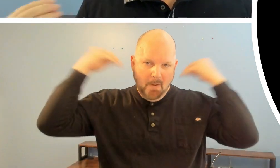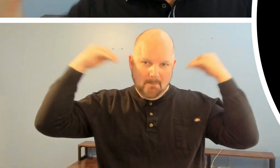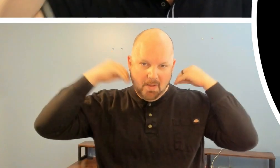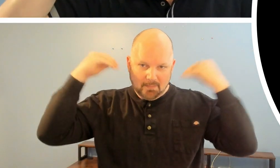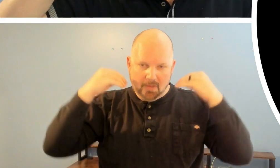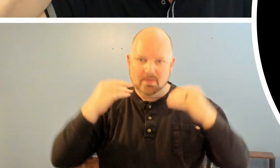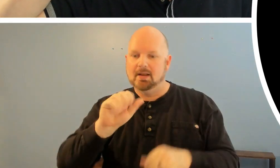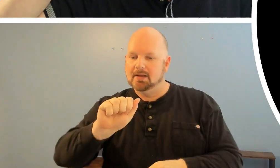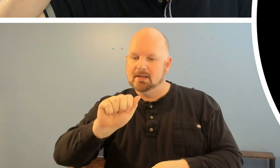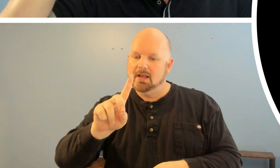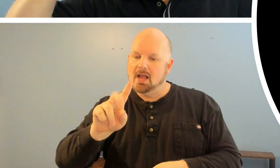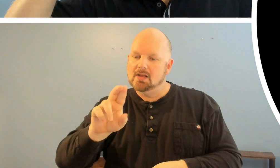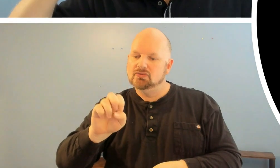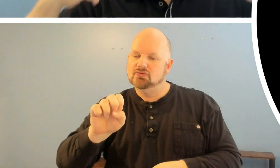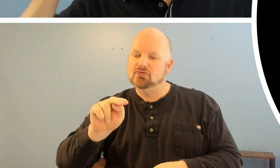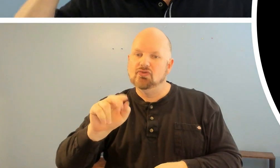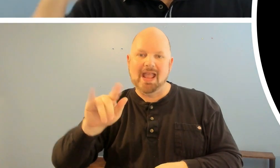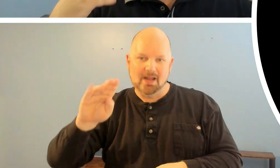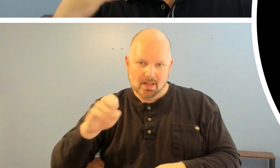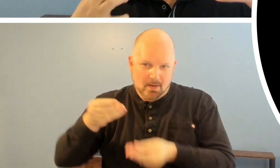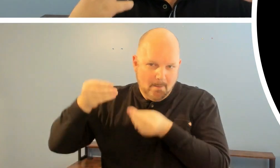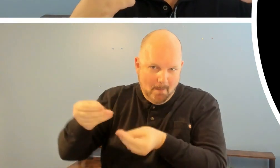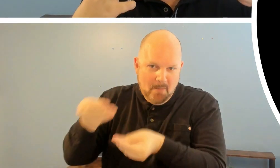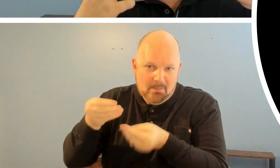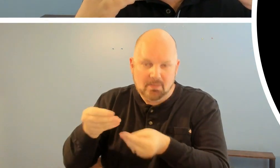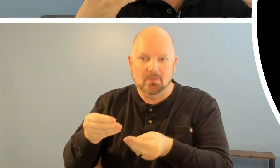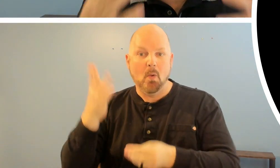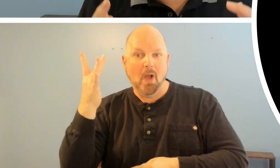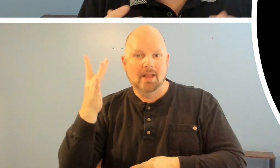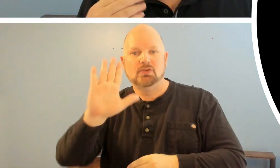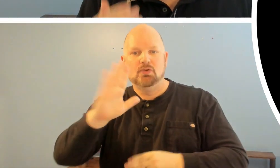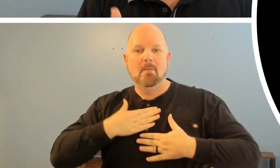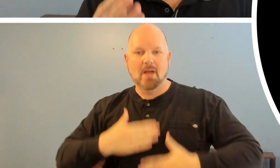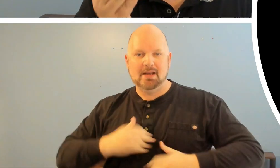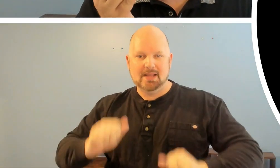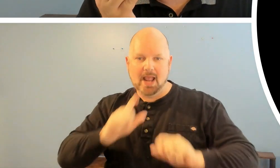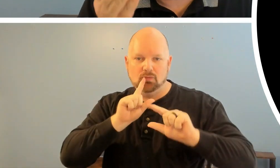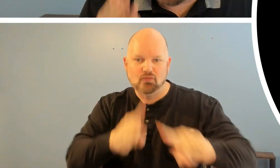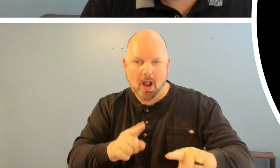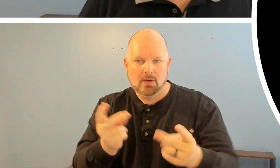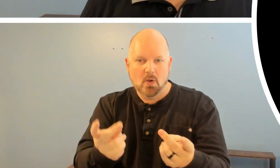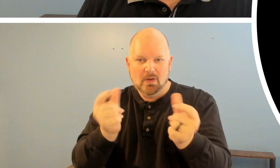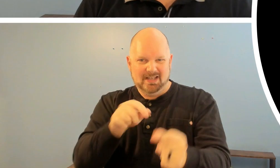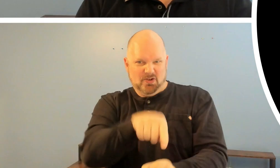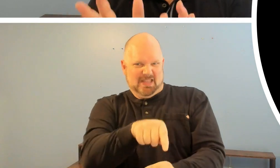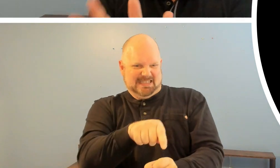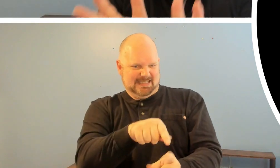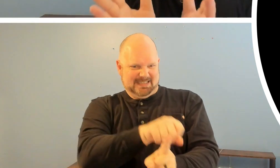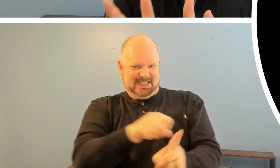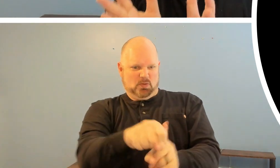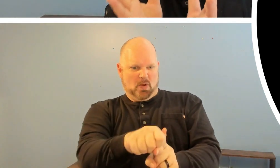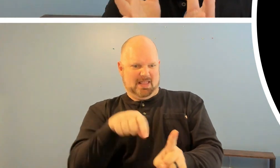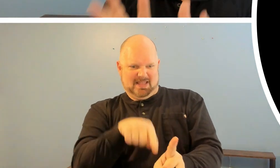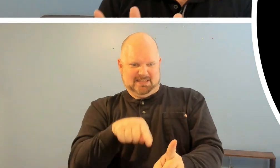adrenaline, pumps in more blood to give your body the ability to respond as quickly as possible to